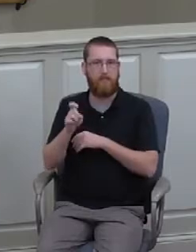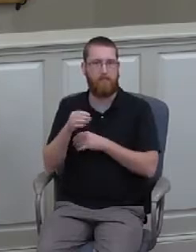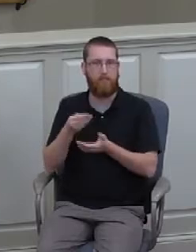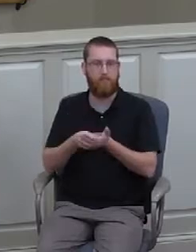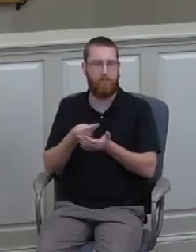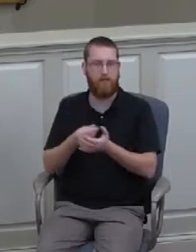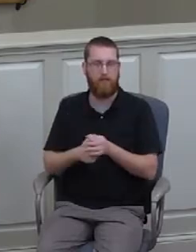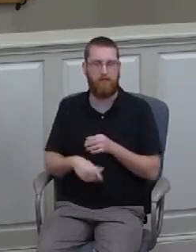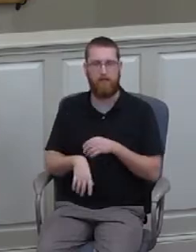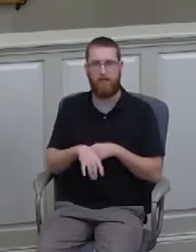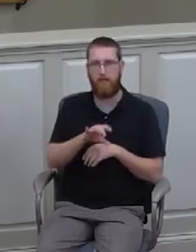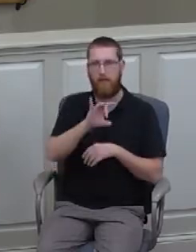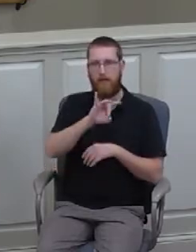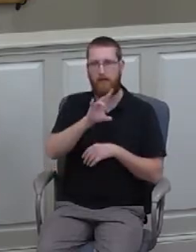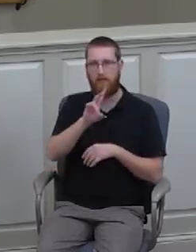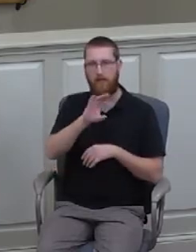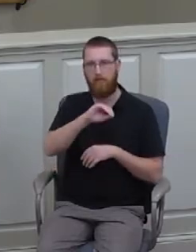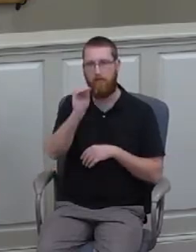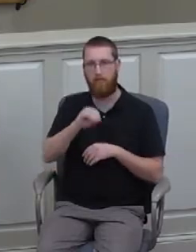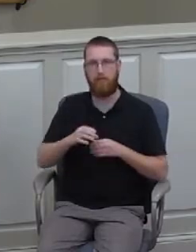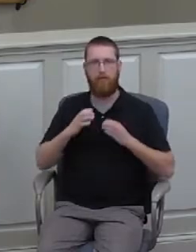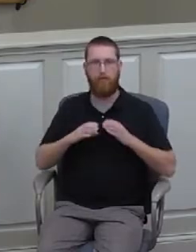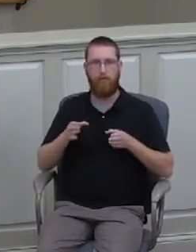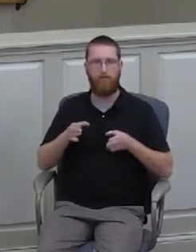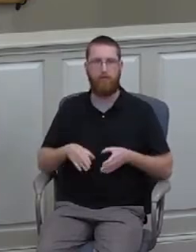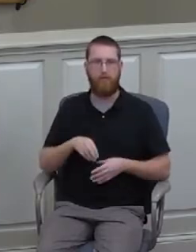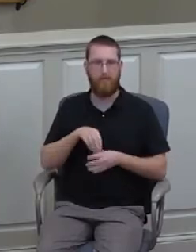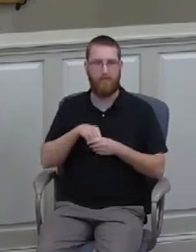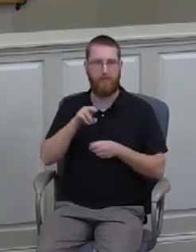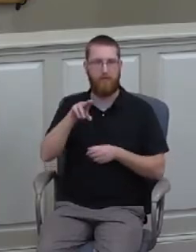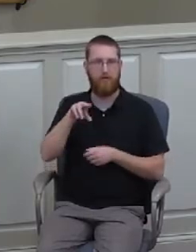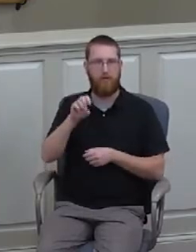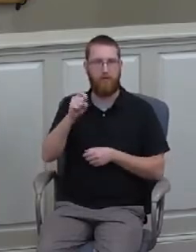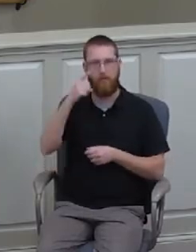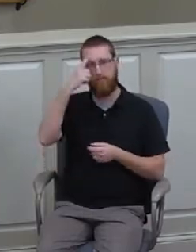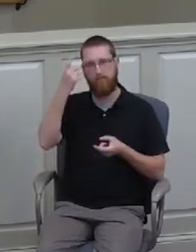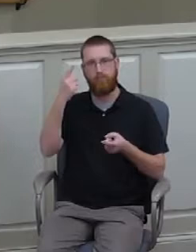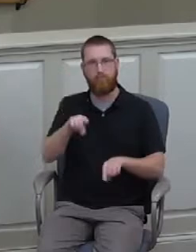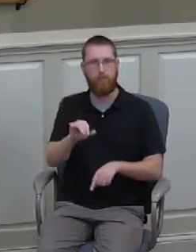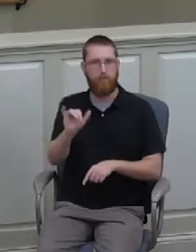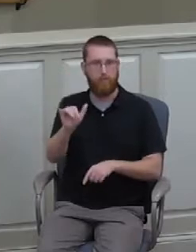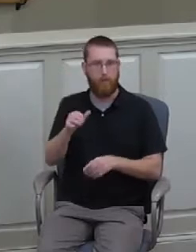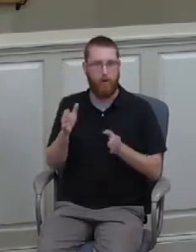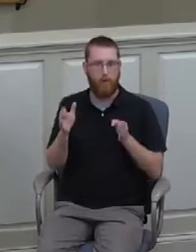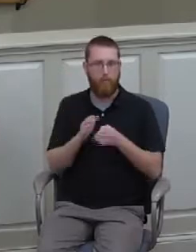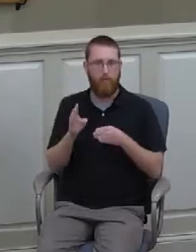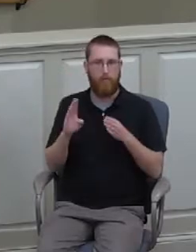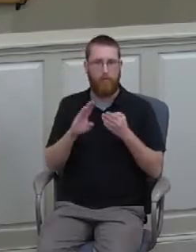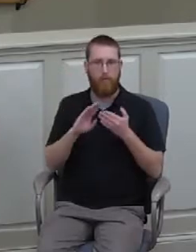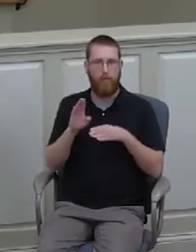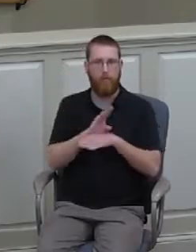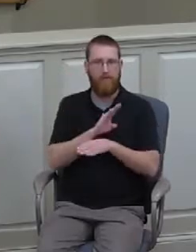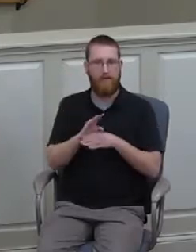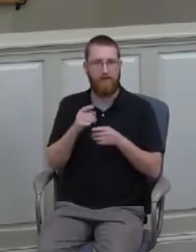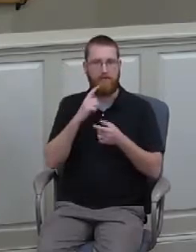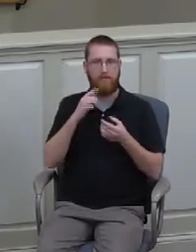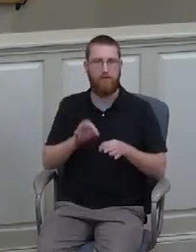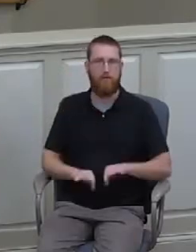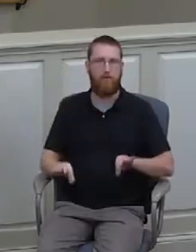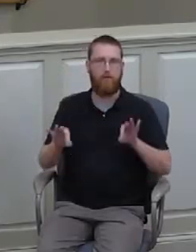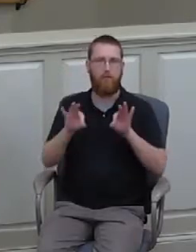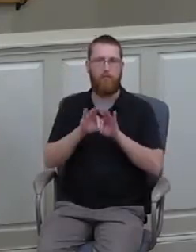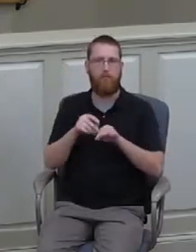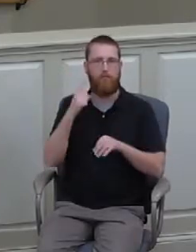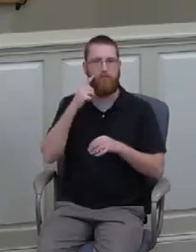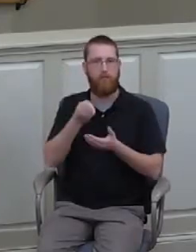whereas 87% of consumers in the United States agree that small businesses are critical to the overall